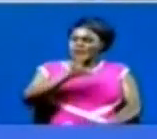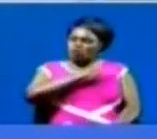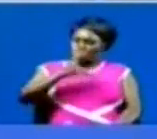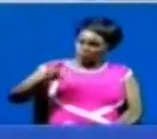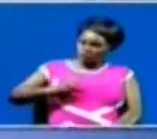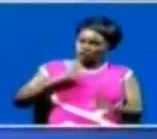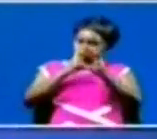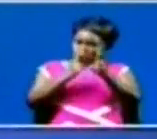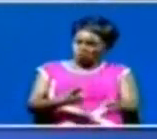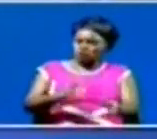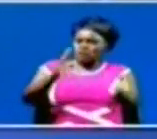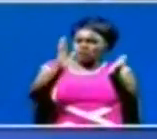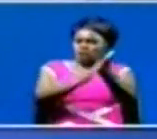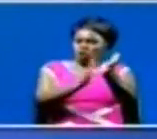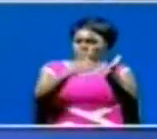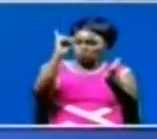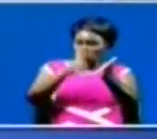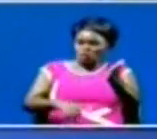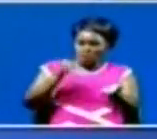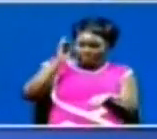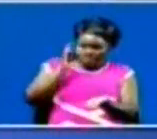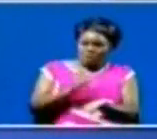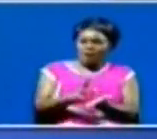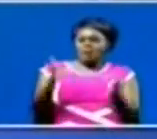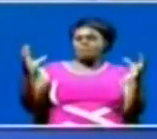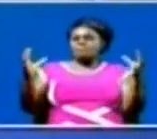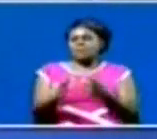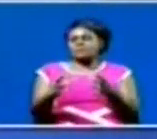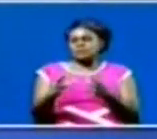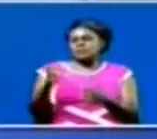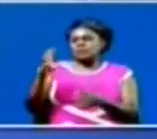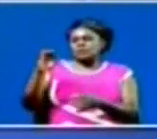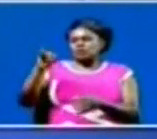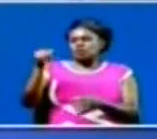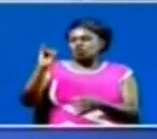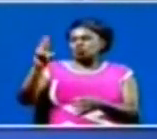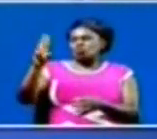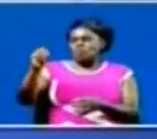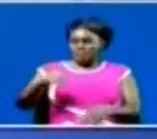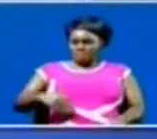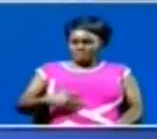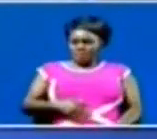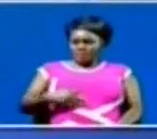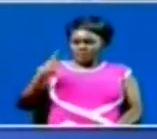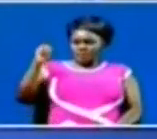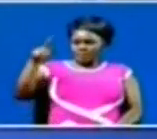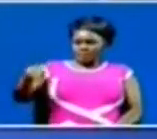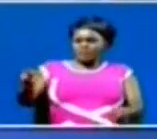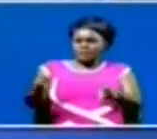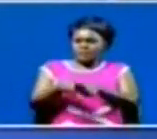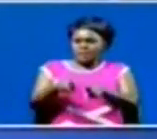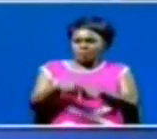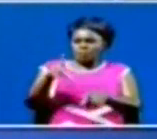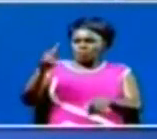its report has recommended the expulsion from the party of Honorable Aisha Jumwa, who is the MP Malindi, and Honorable